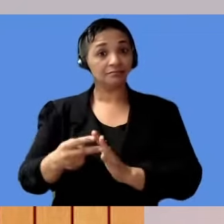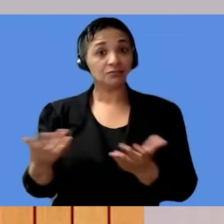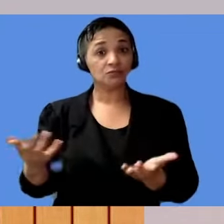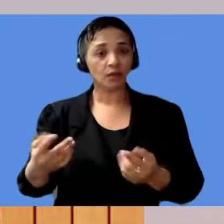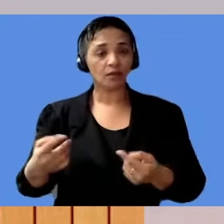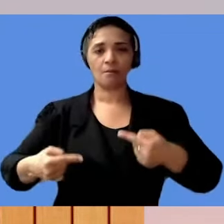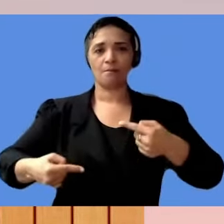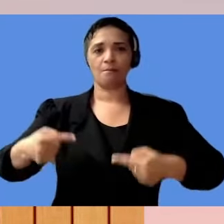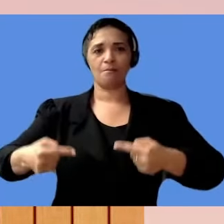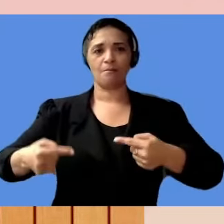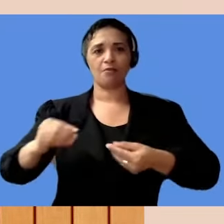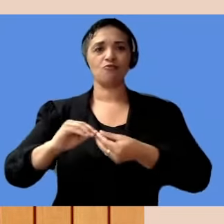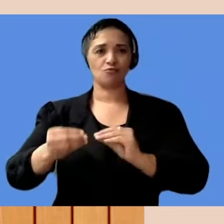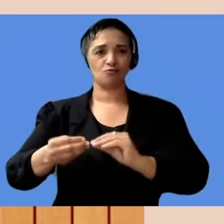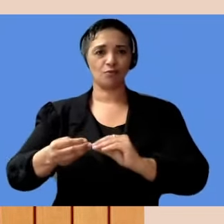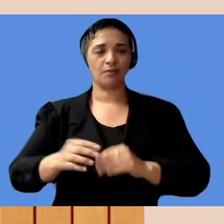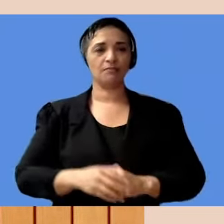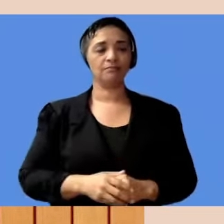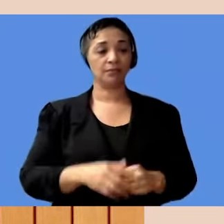of political will, there is a lack of